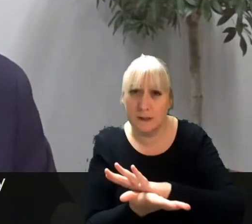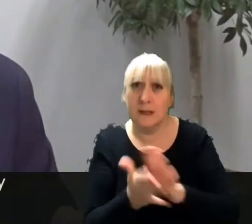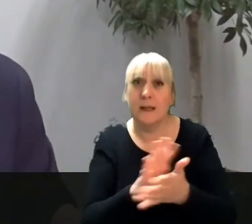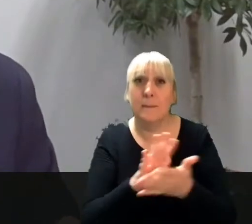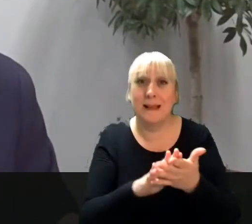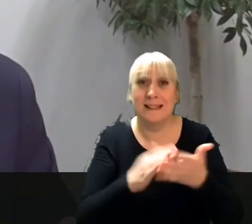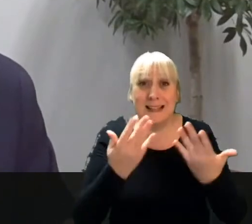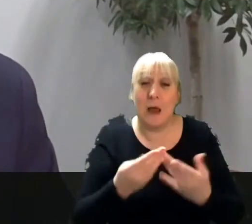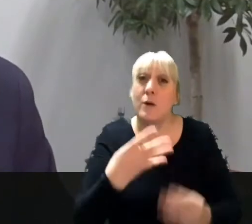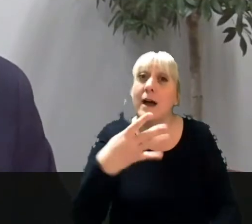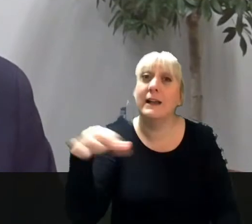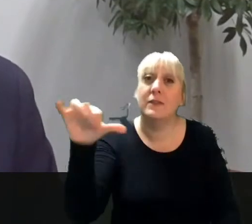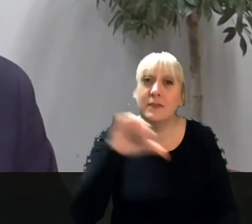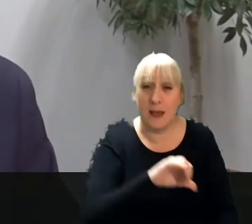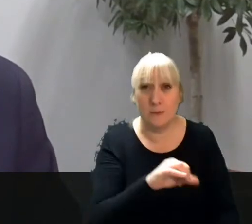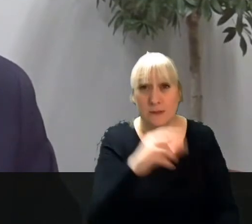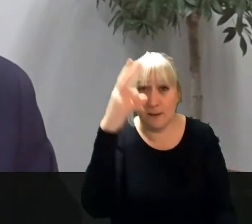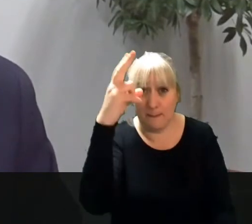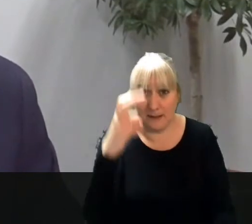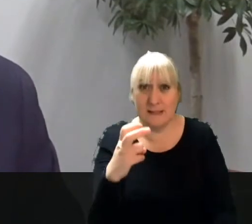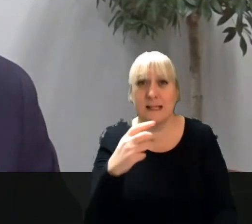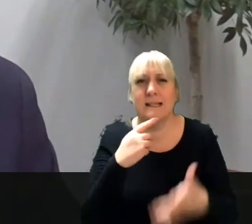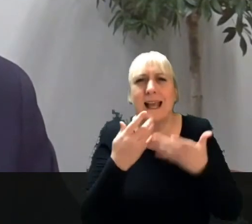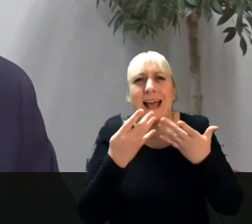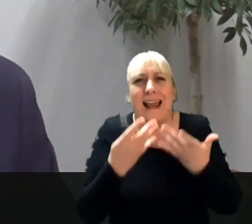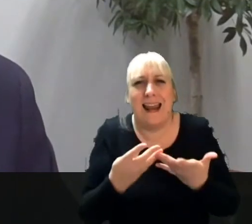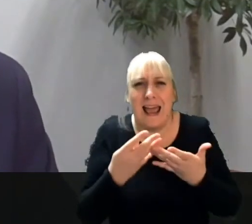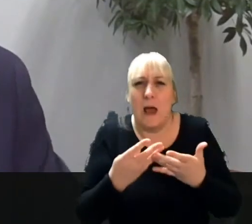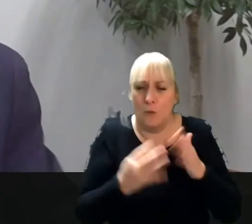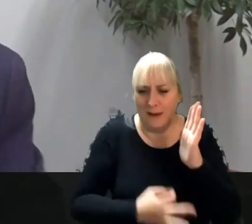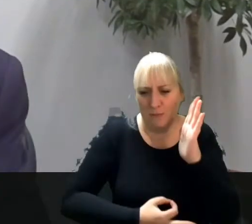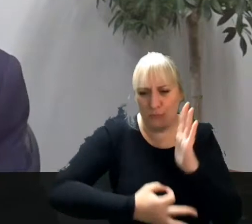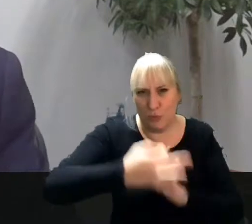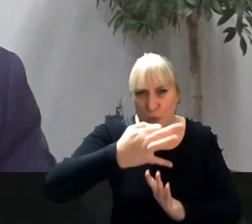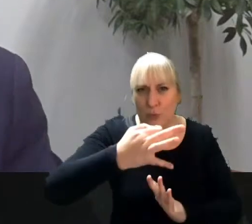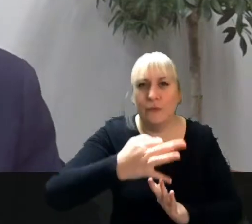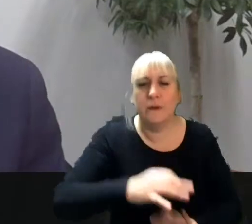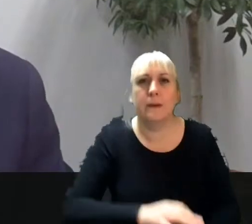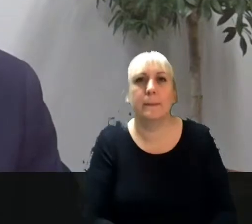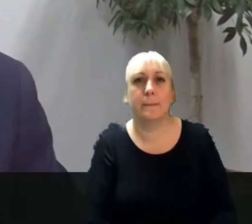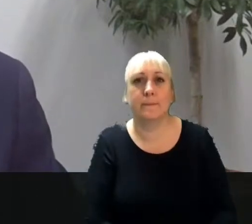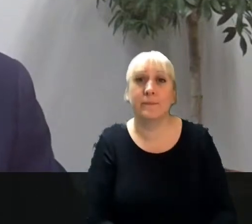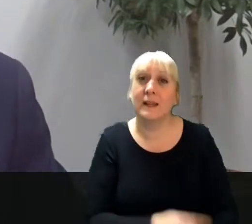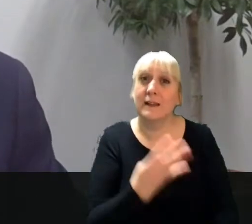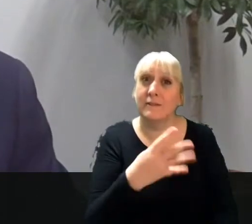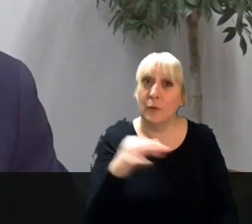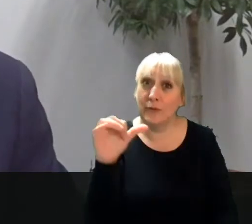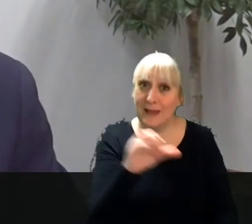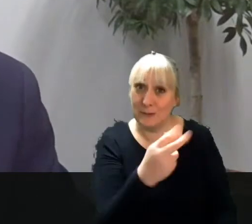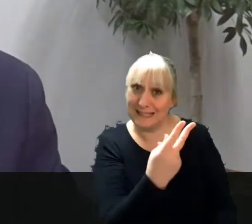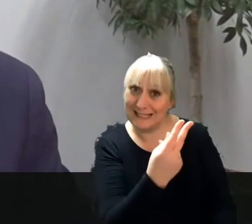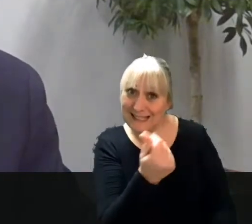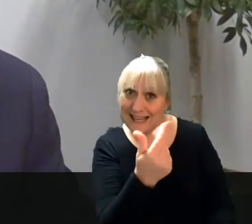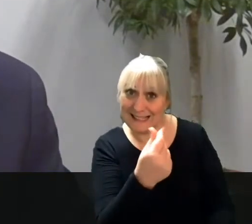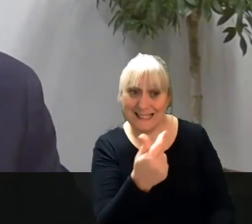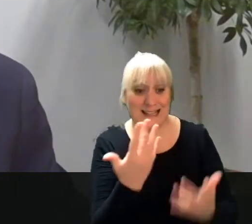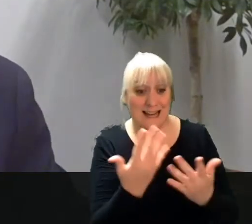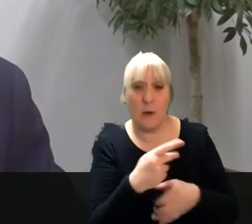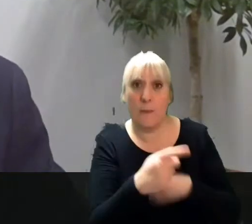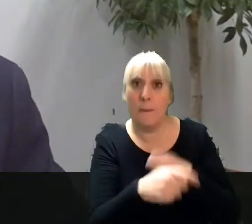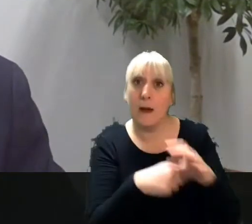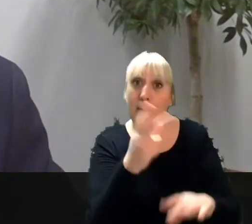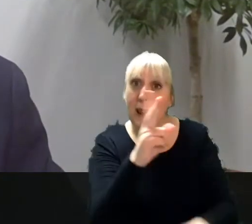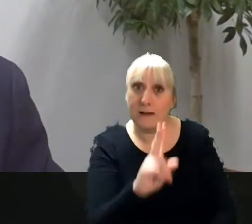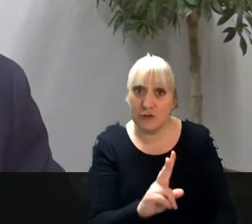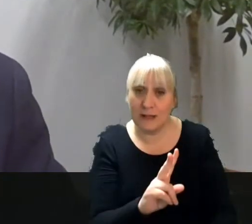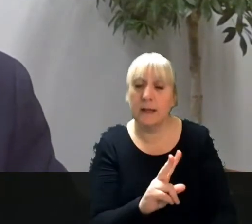9,000 Euro 6 compliant, which is really, really good. 4,000 of our taxis are electric. We've got to make sure that